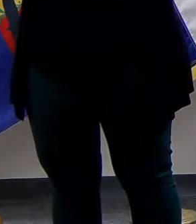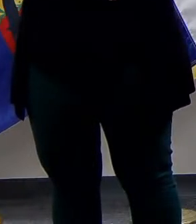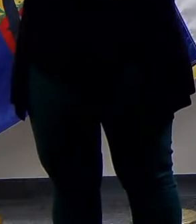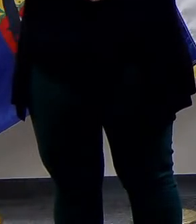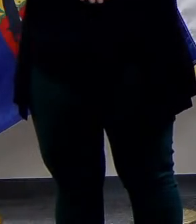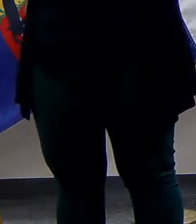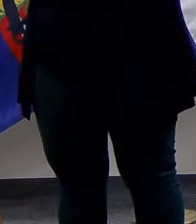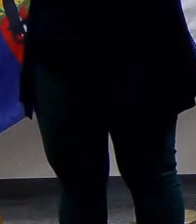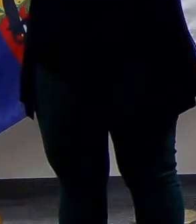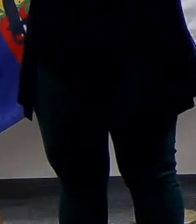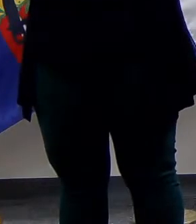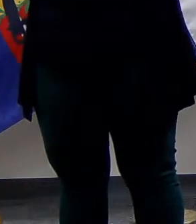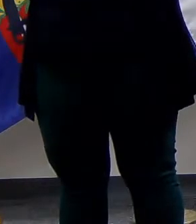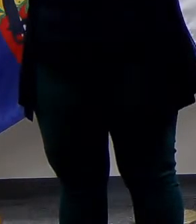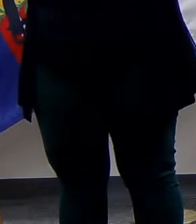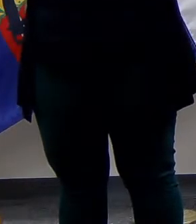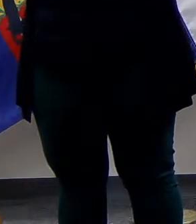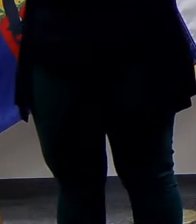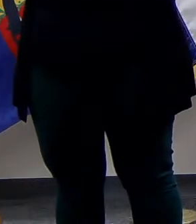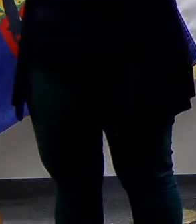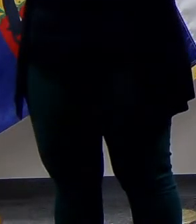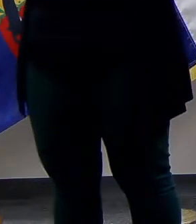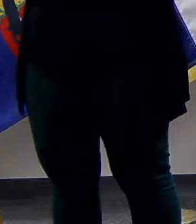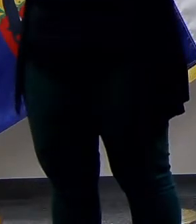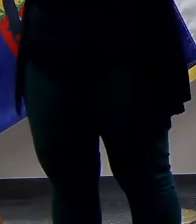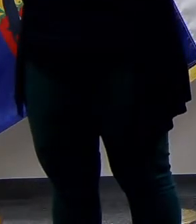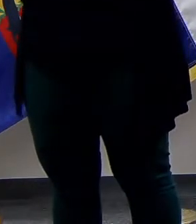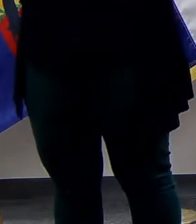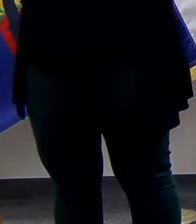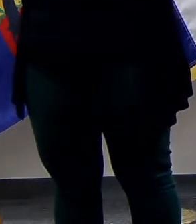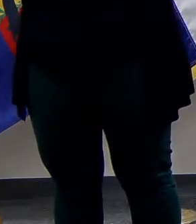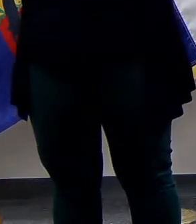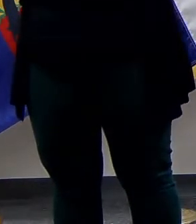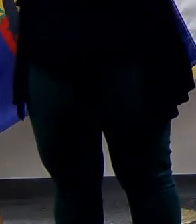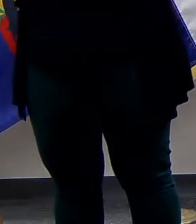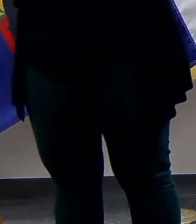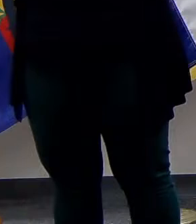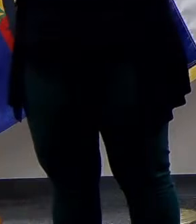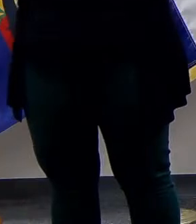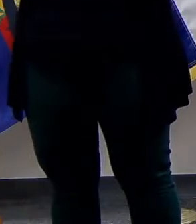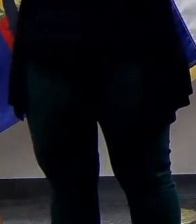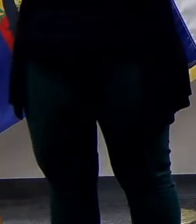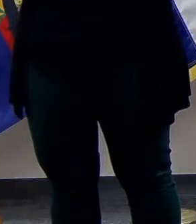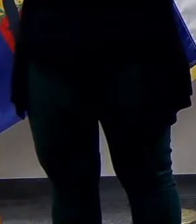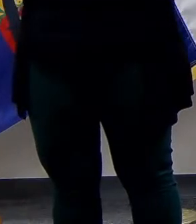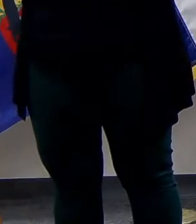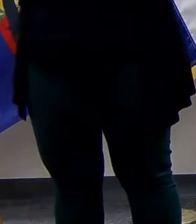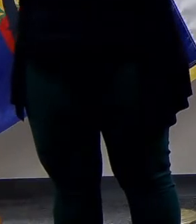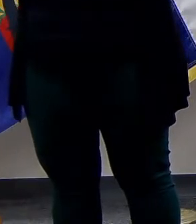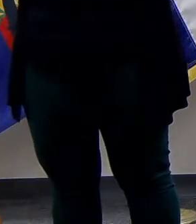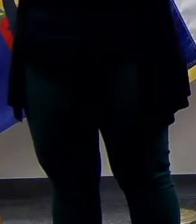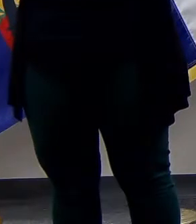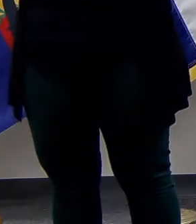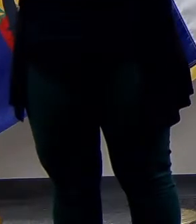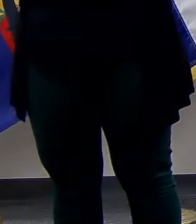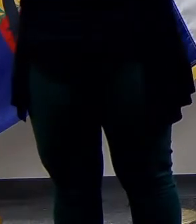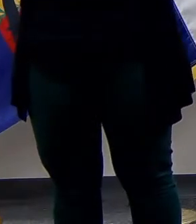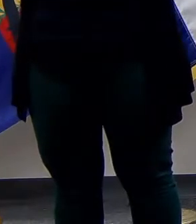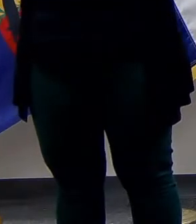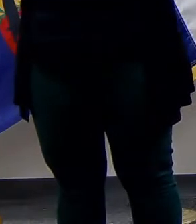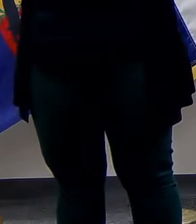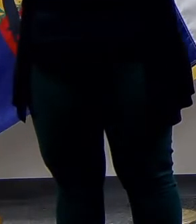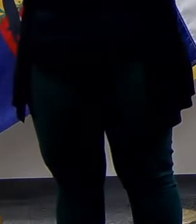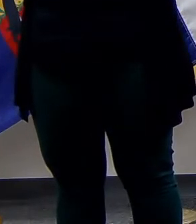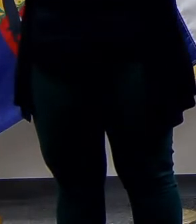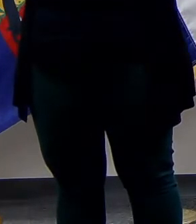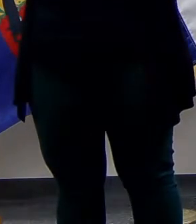also happy to talk to you about whatever your concerns are for the science or for your medical conditions or any other questions that you may have. If you have